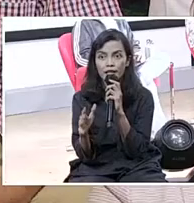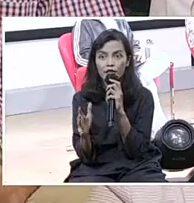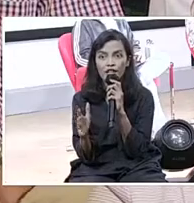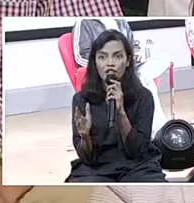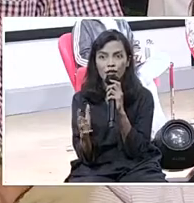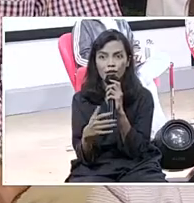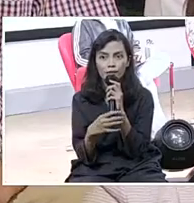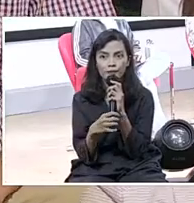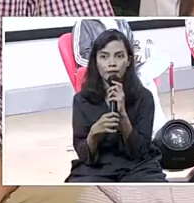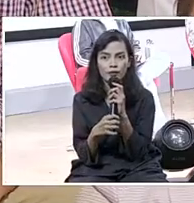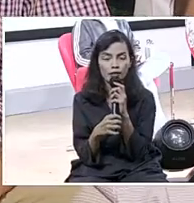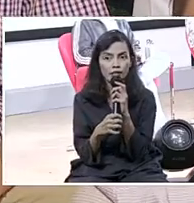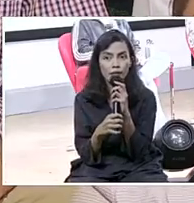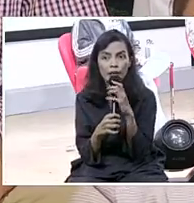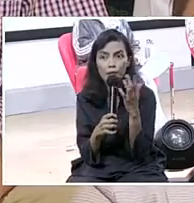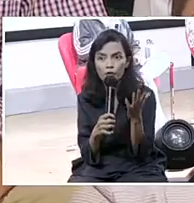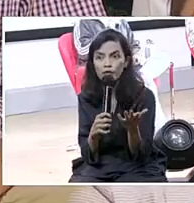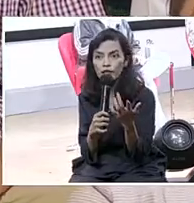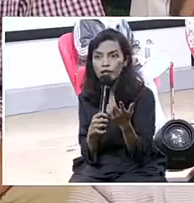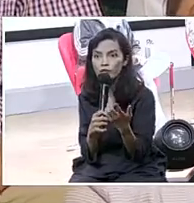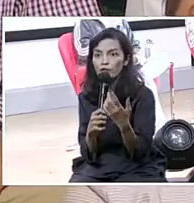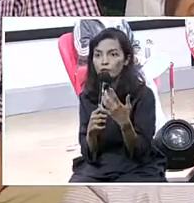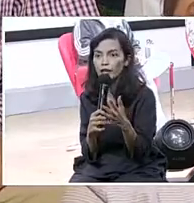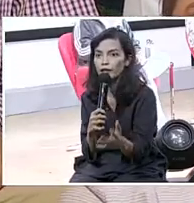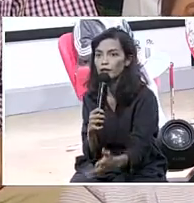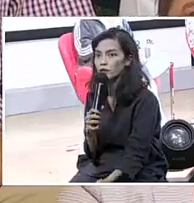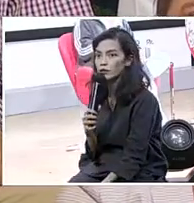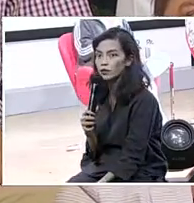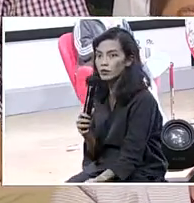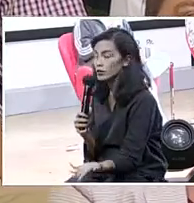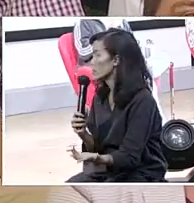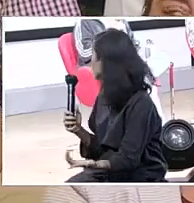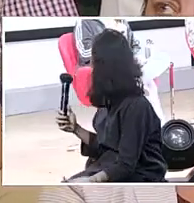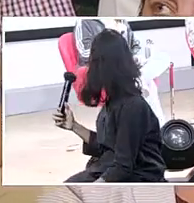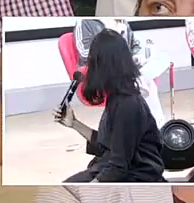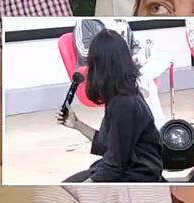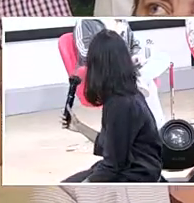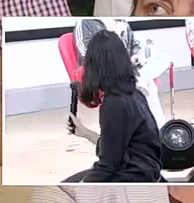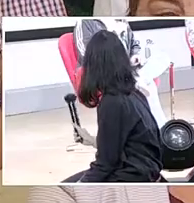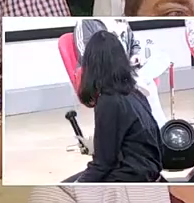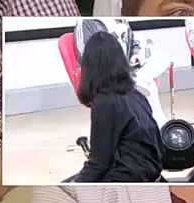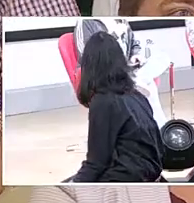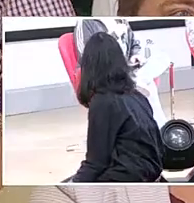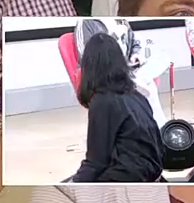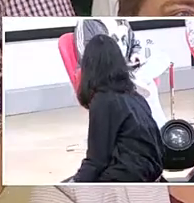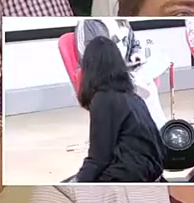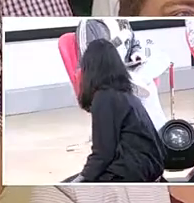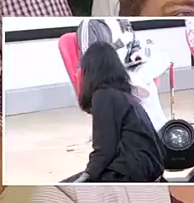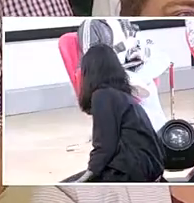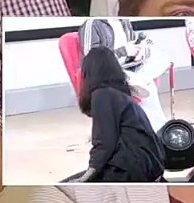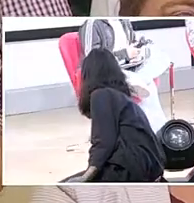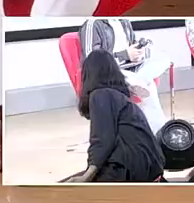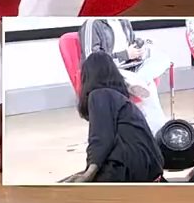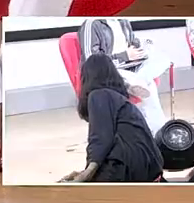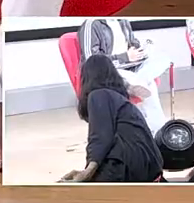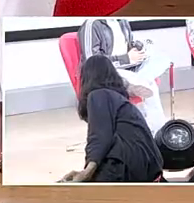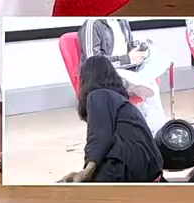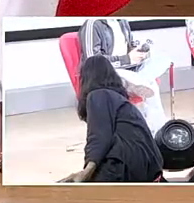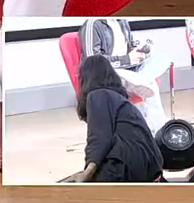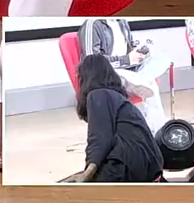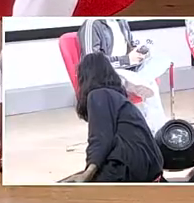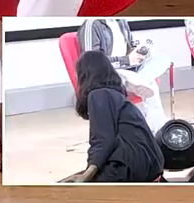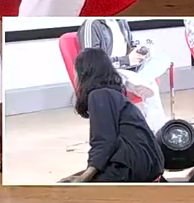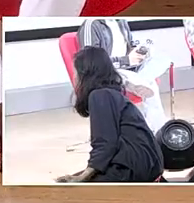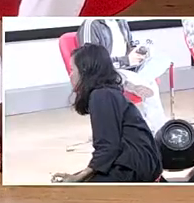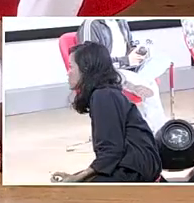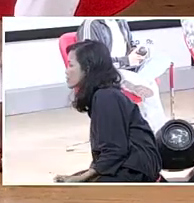in Indonesia, what is the important thing to communicate? I actually have an answer for that. I